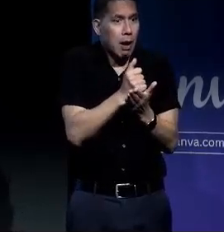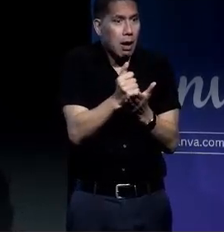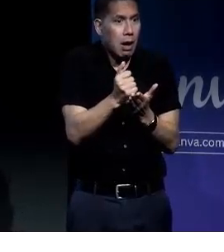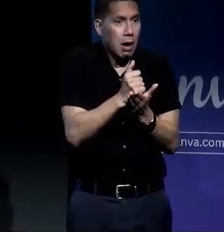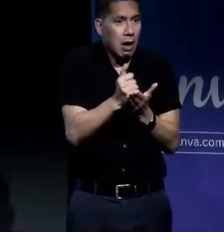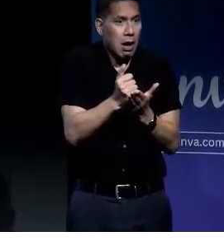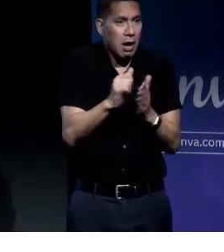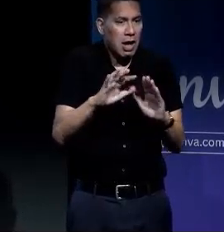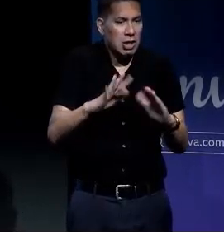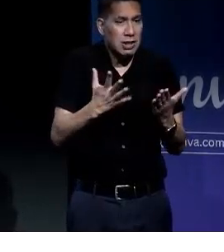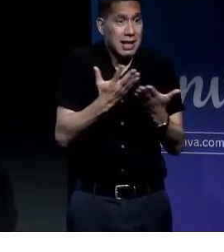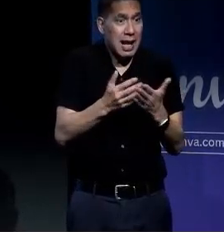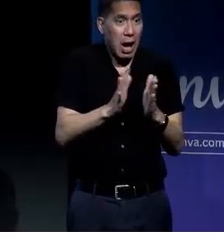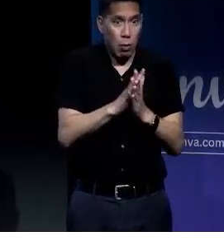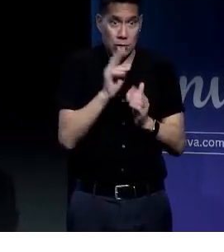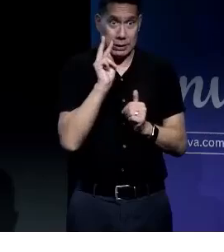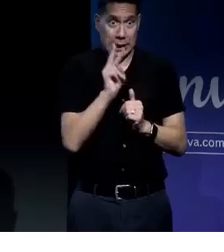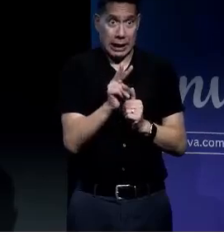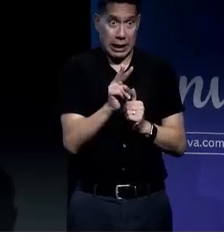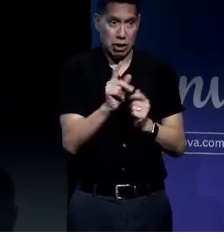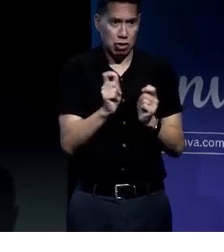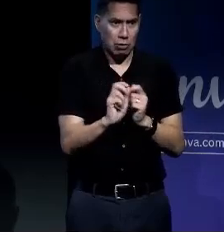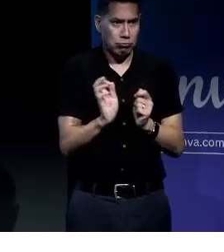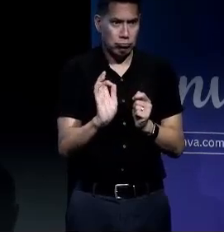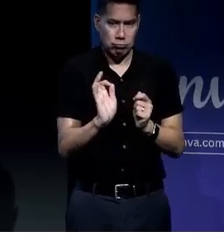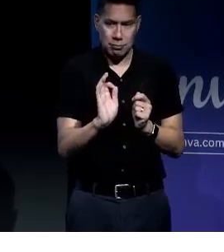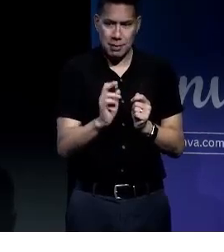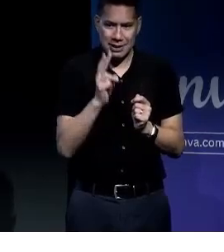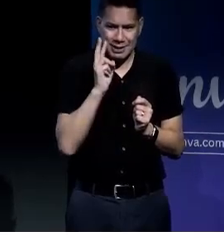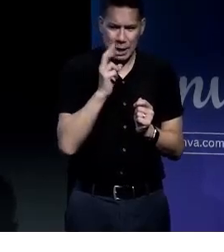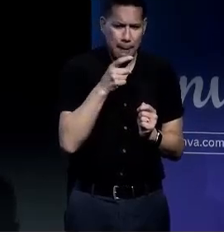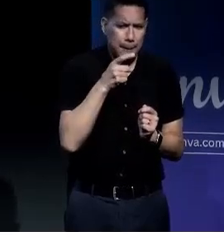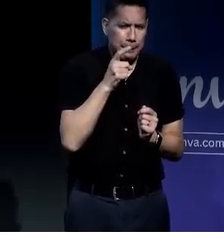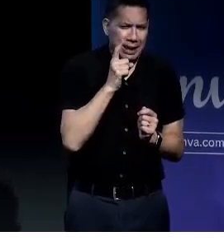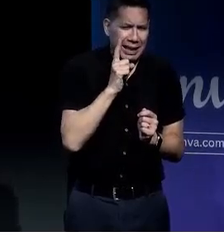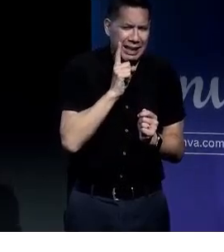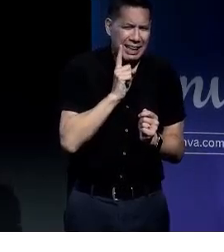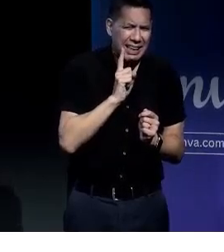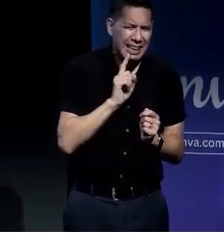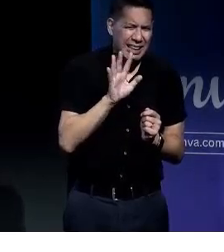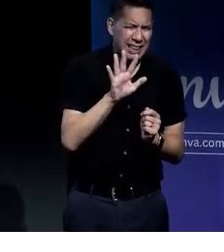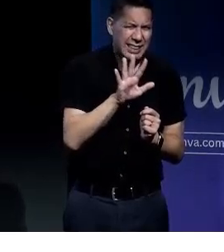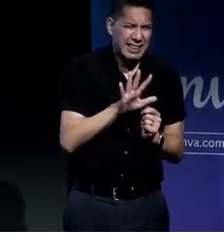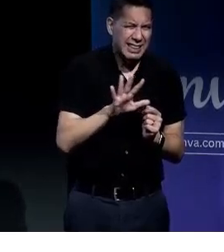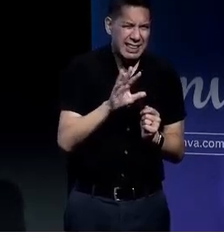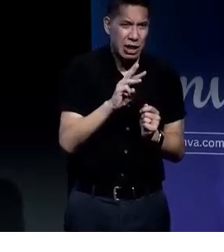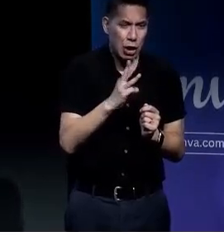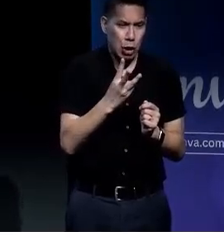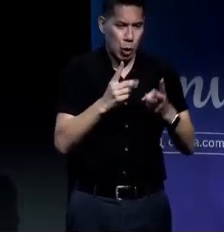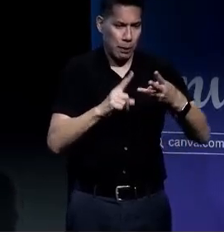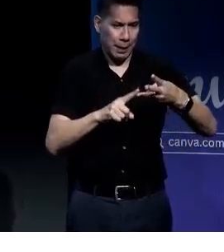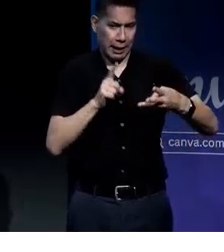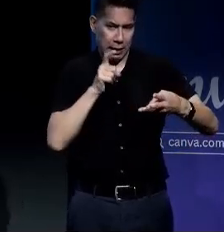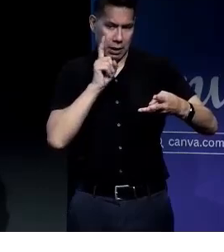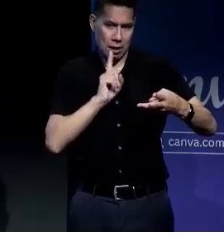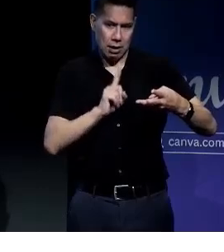actually change how you perceive it, except a pink, the third pink down there.